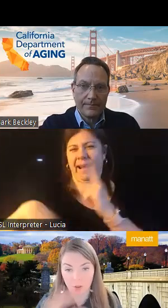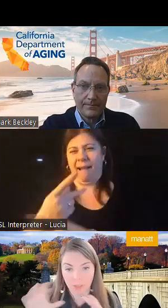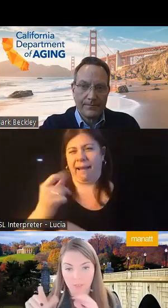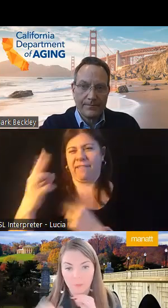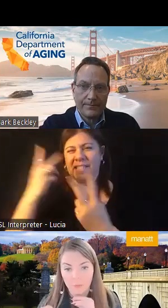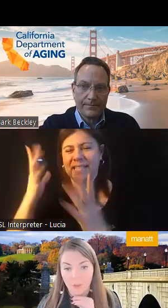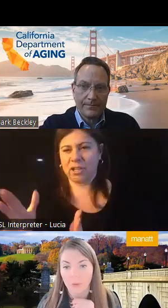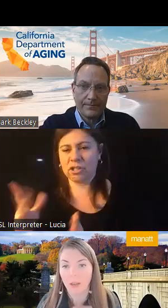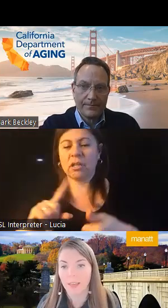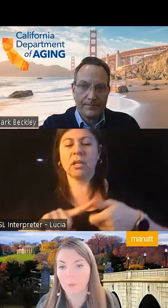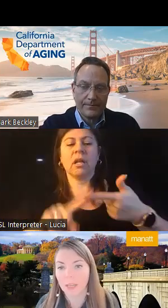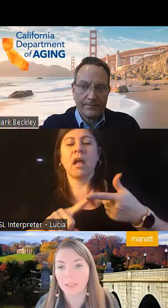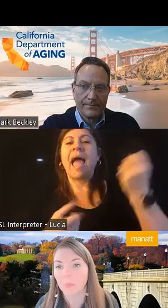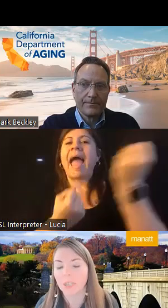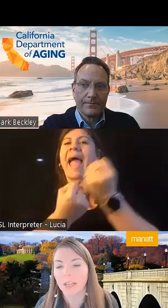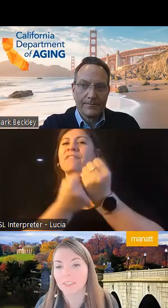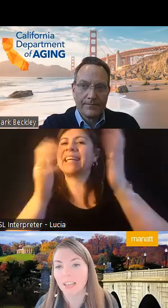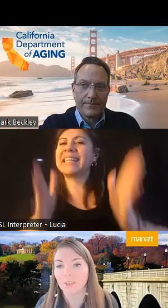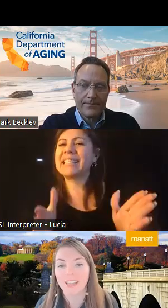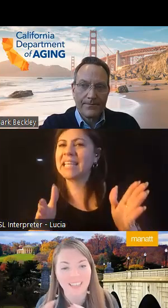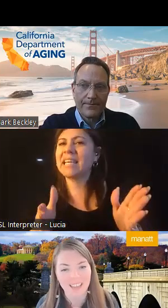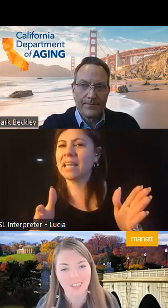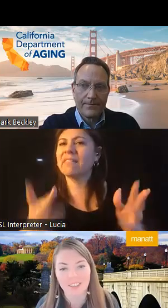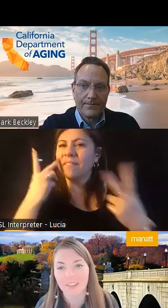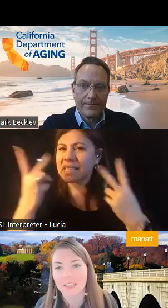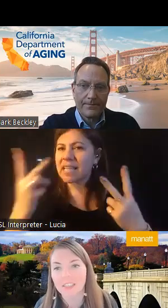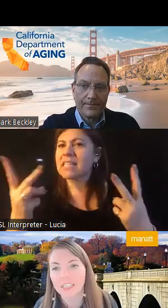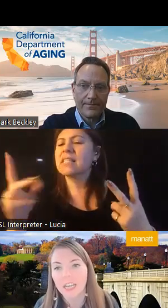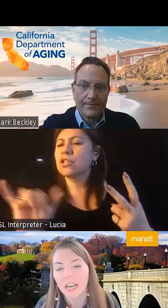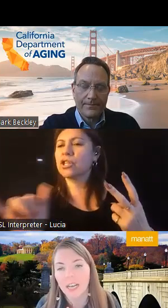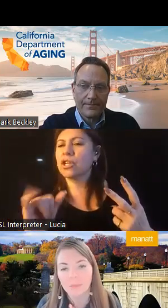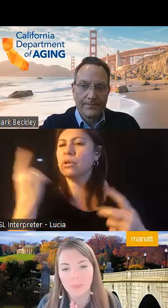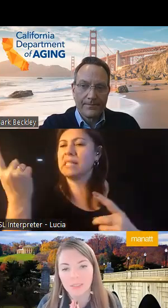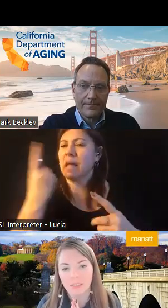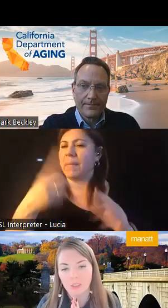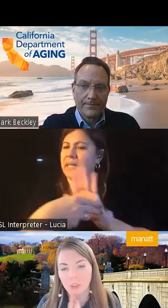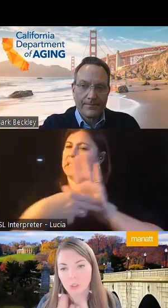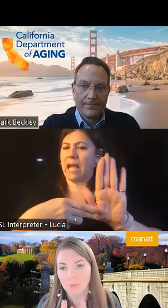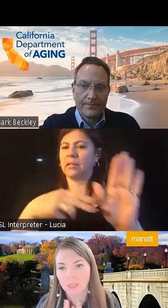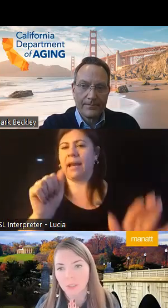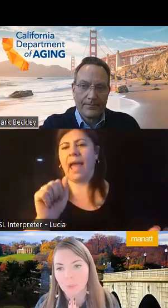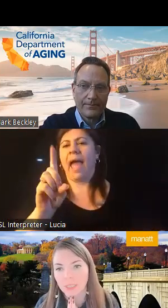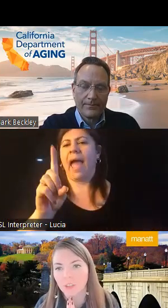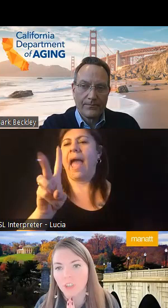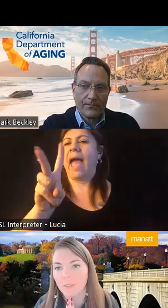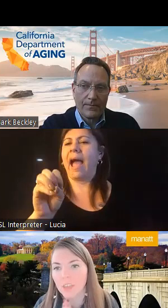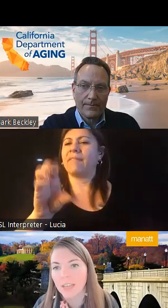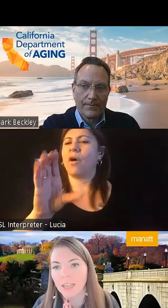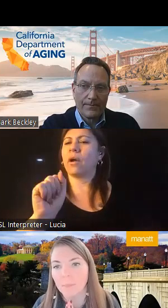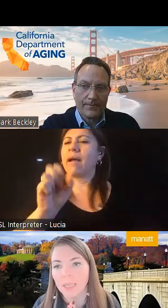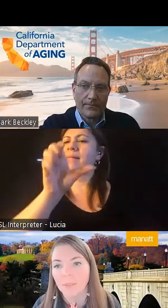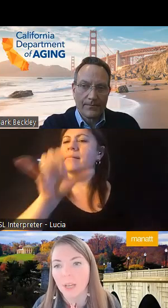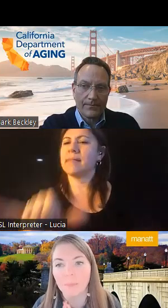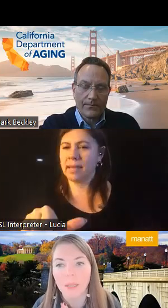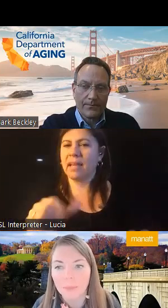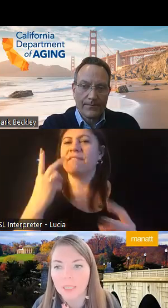Advocacy visits, so kind of following on that thread, someone titled that an advocacy visit. That's the term that they're putting in the chat for